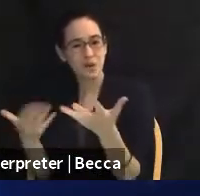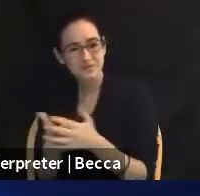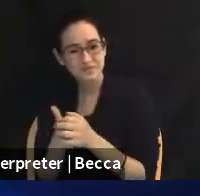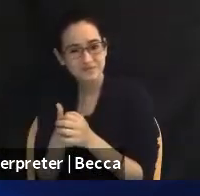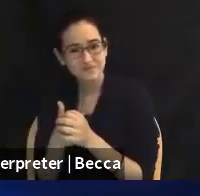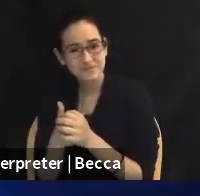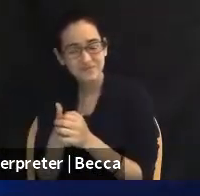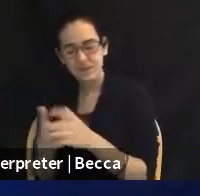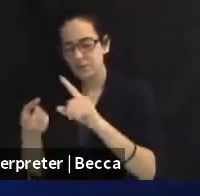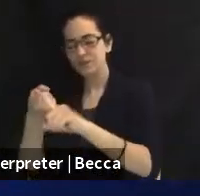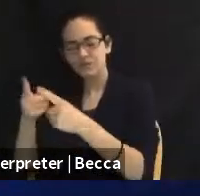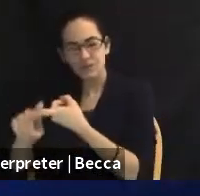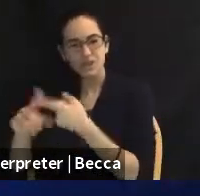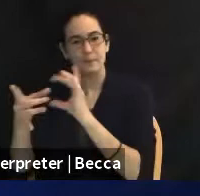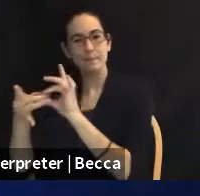was friendship.